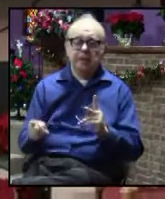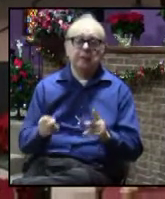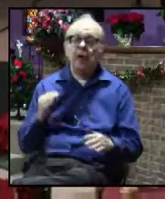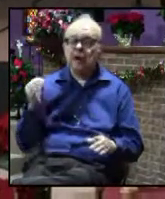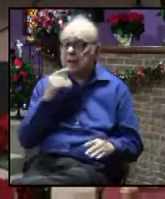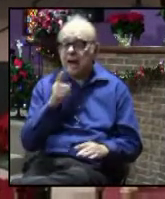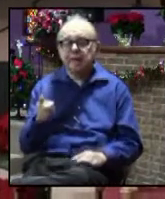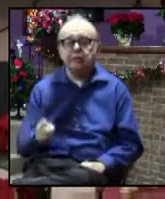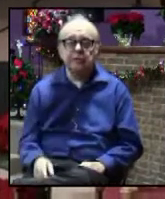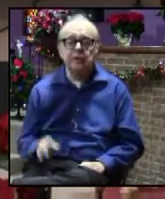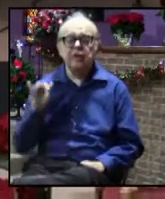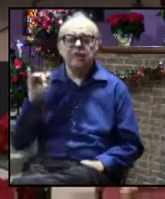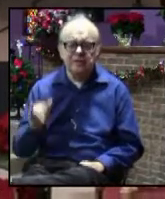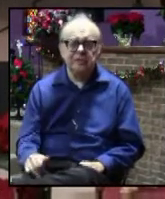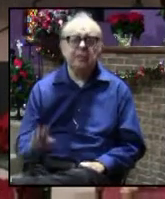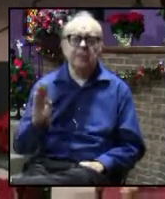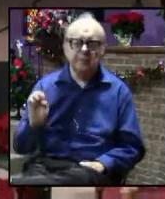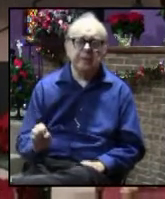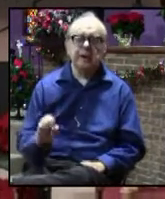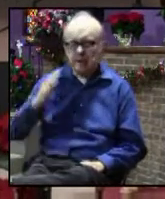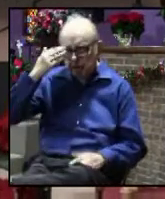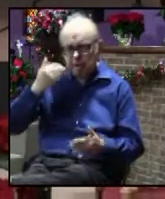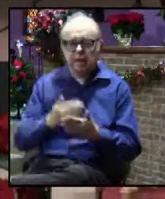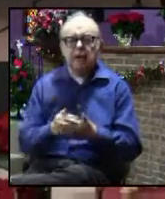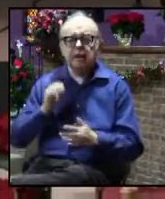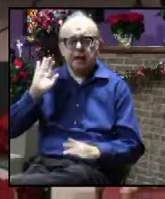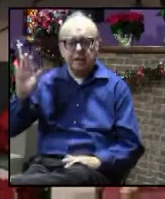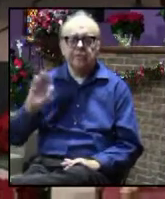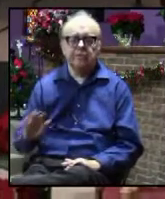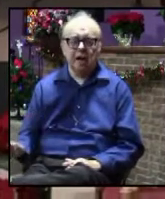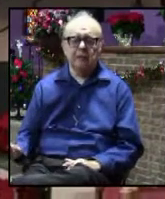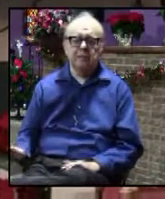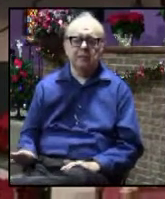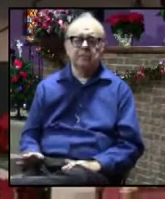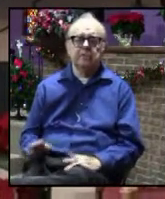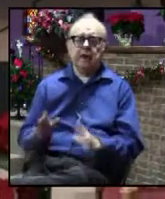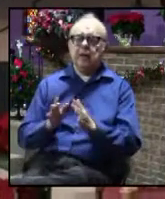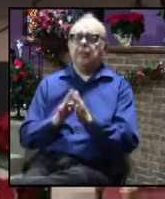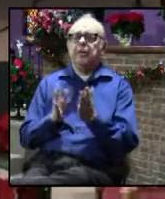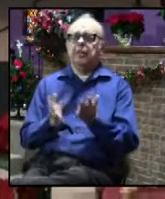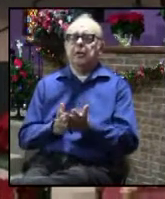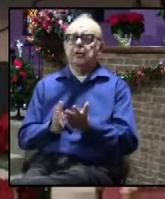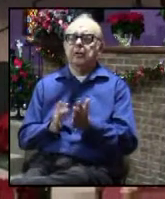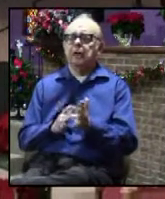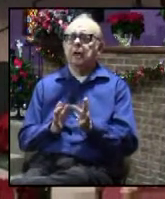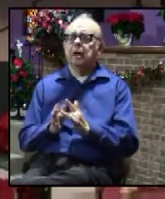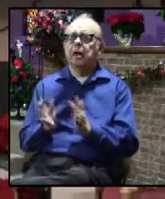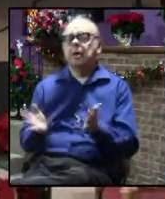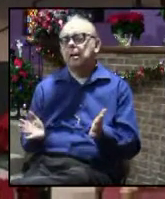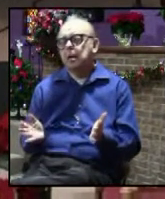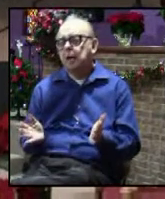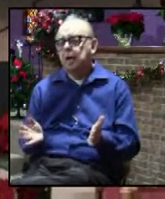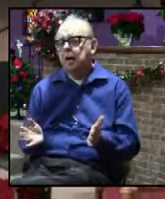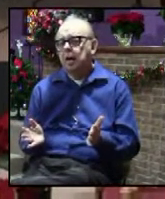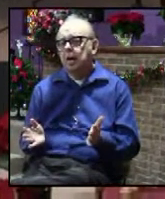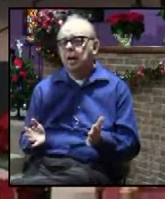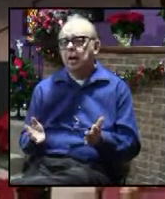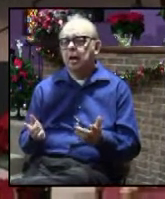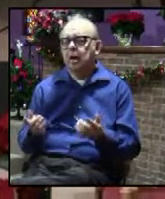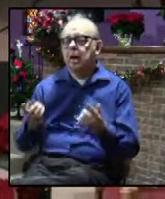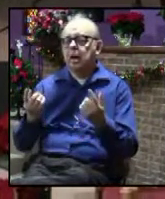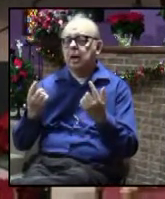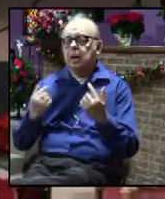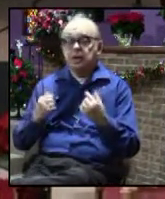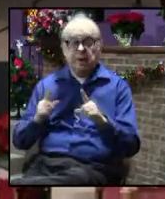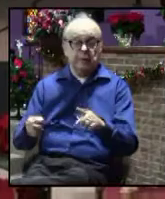lie. Amen. You see, in the Bible, Jesus came to